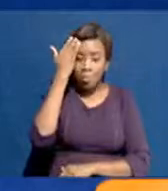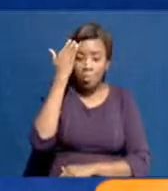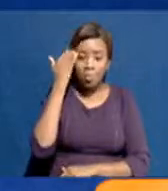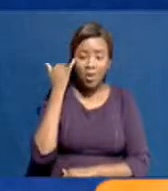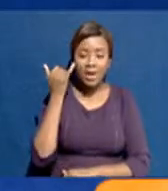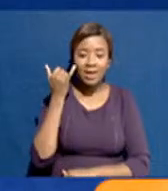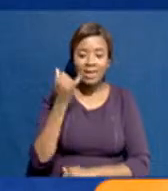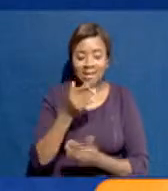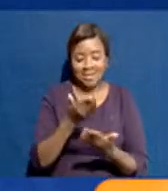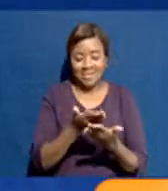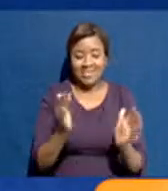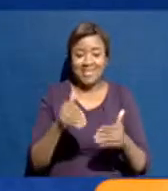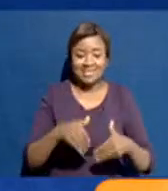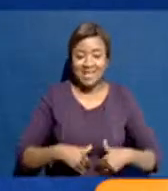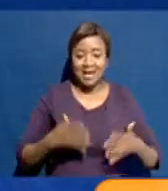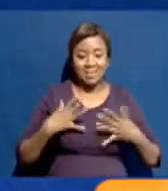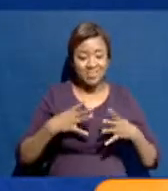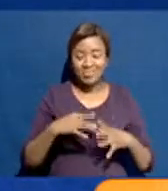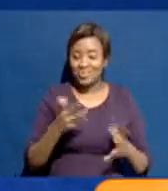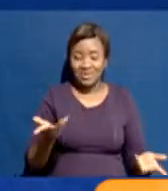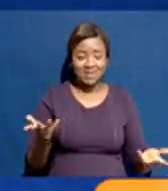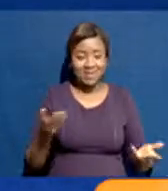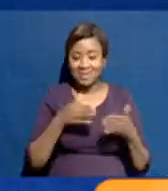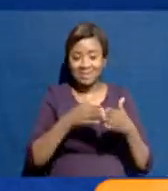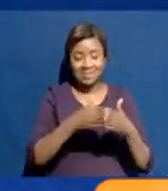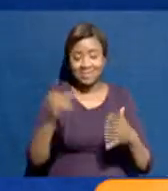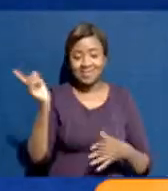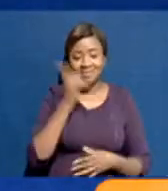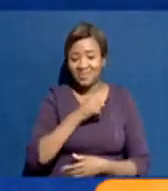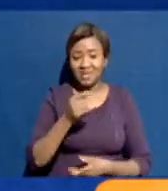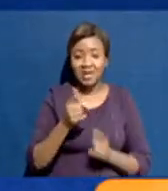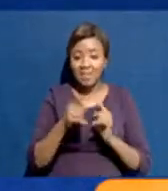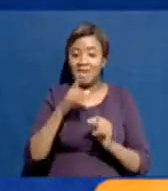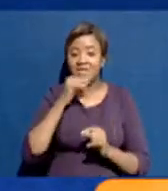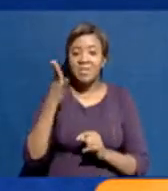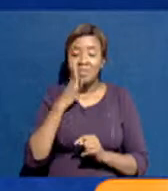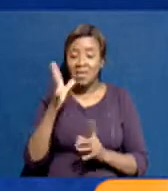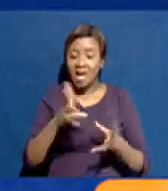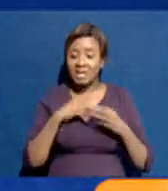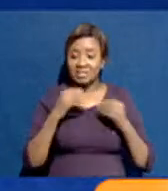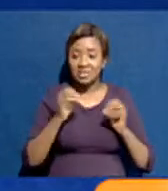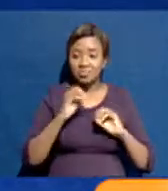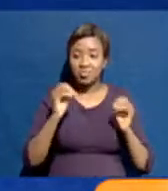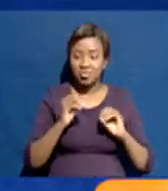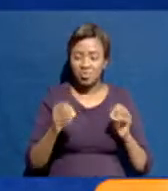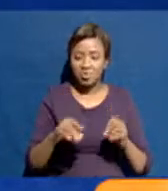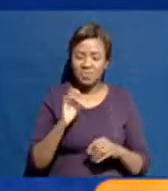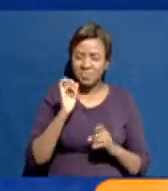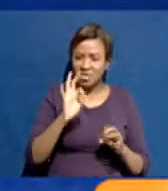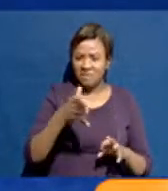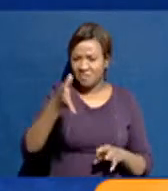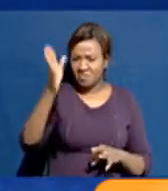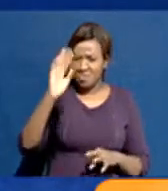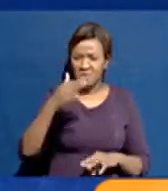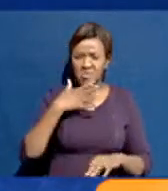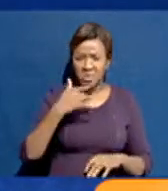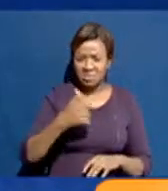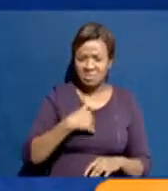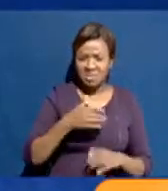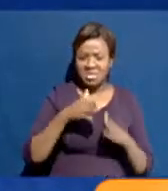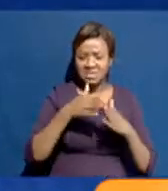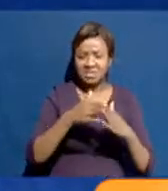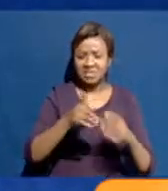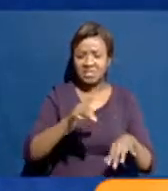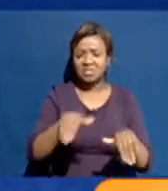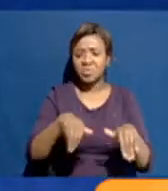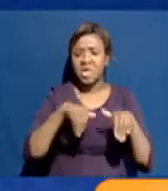ones in denial in this case. They do not want to believe. But a young person will ask you, if God wanted me to have sex during marriage or to